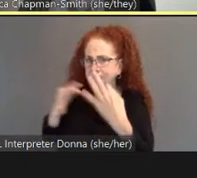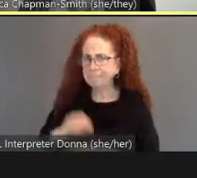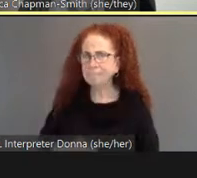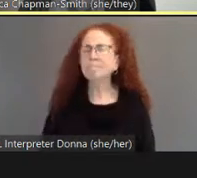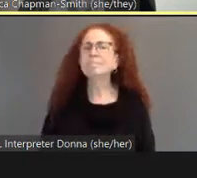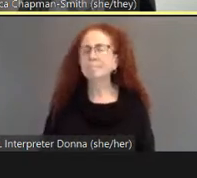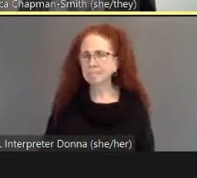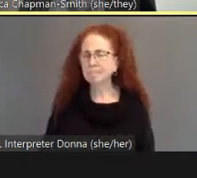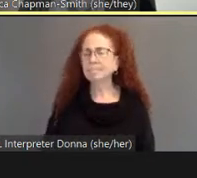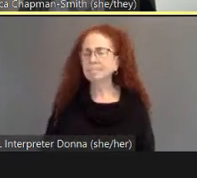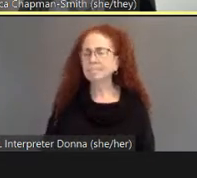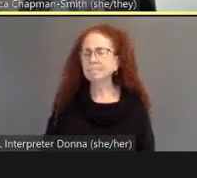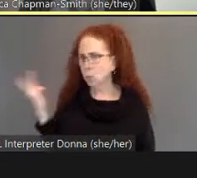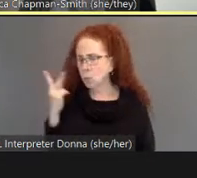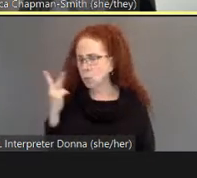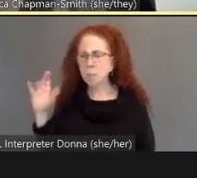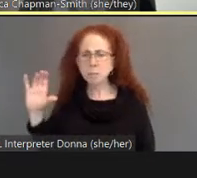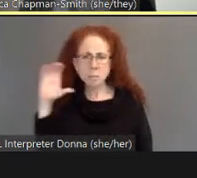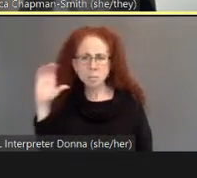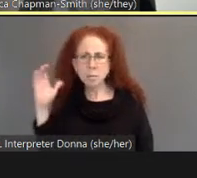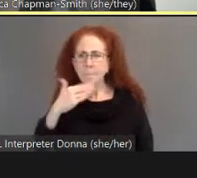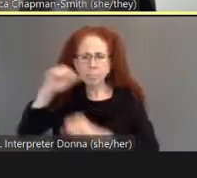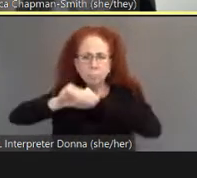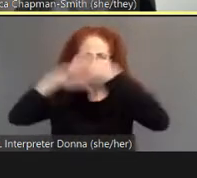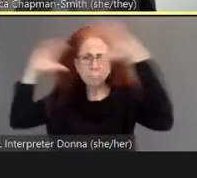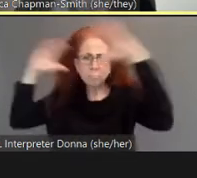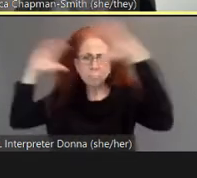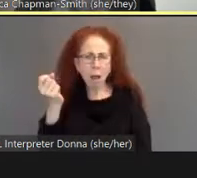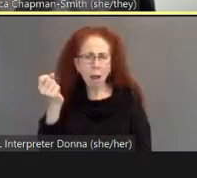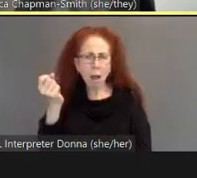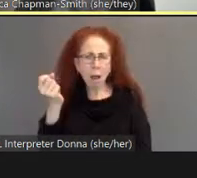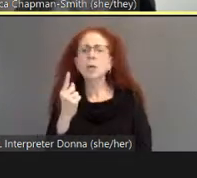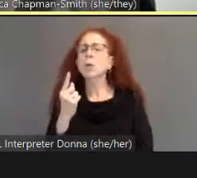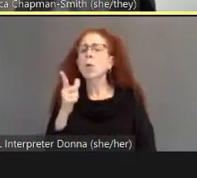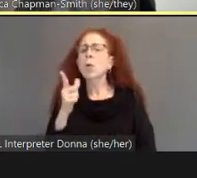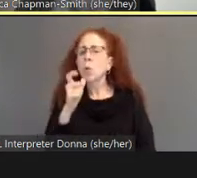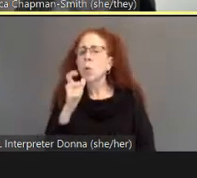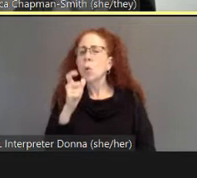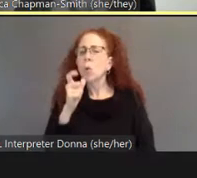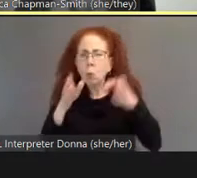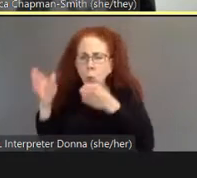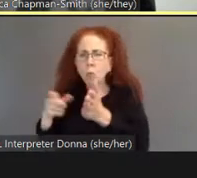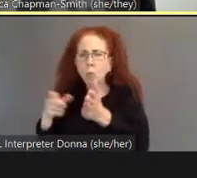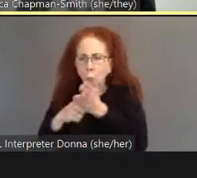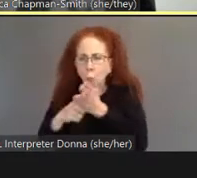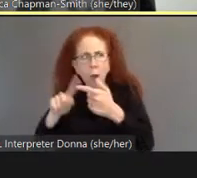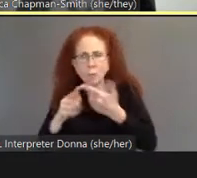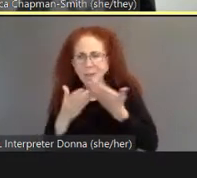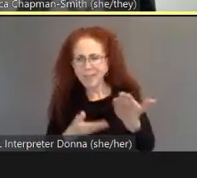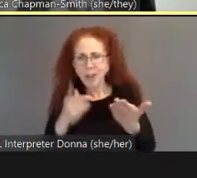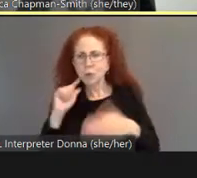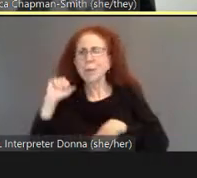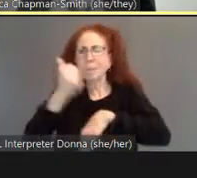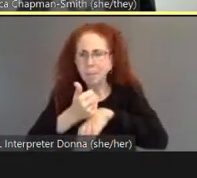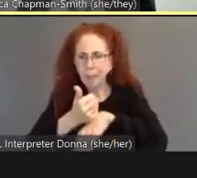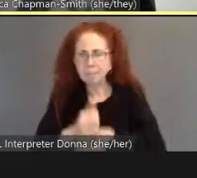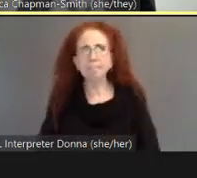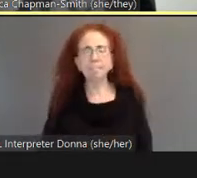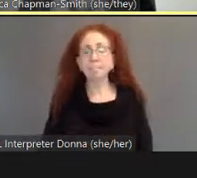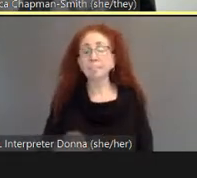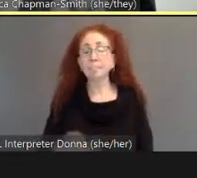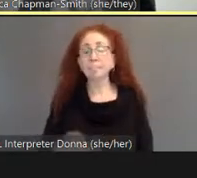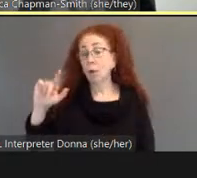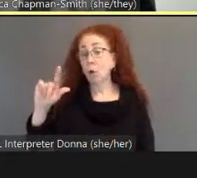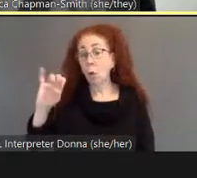I to better understand like the people power necessary for implementation. We met with Nicole